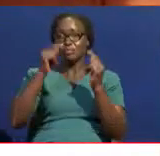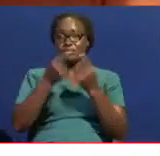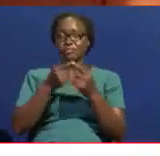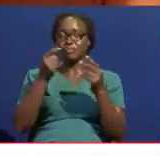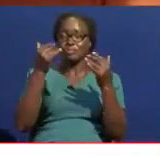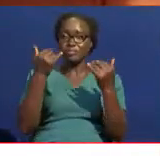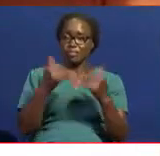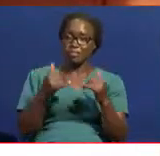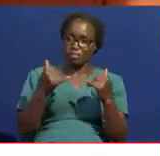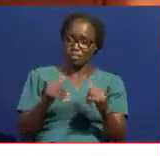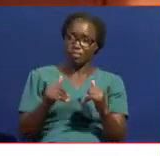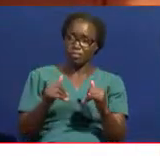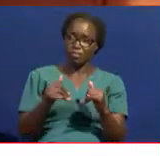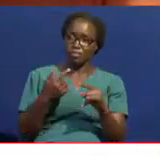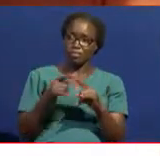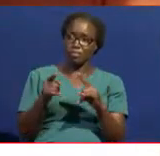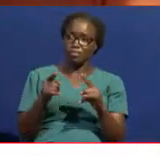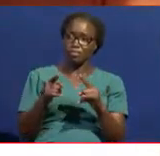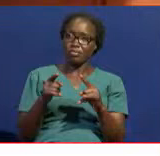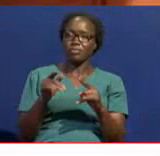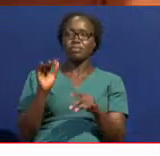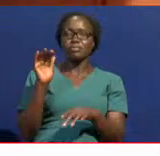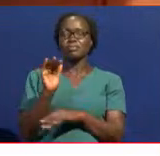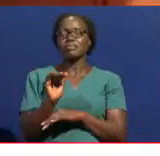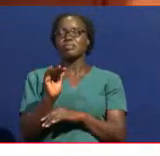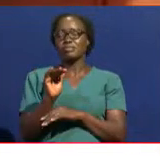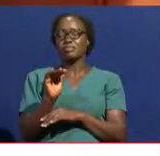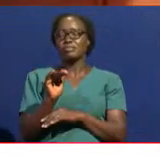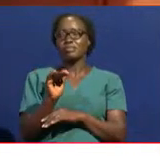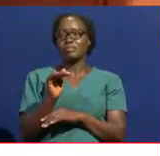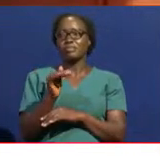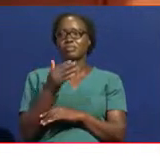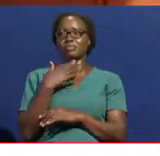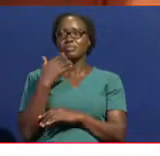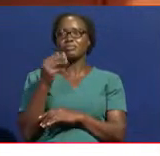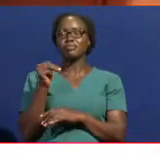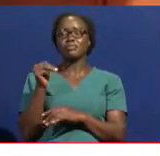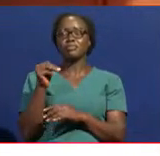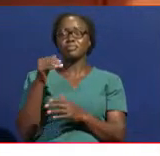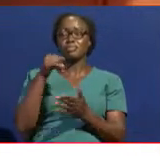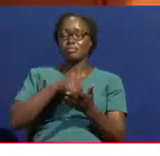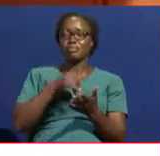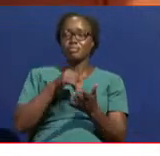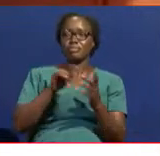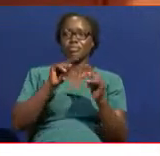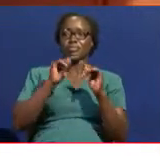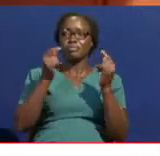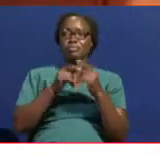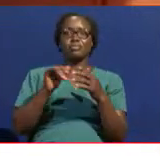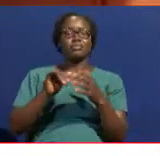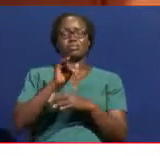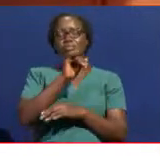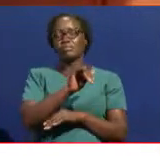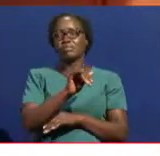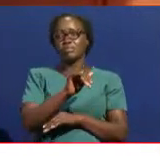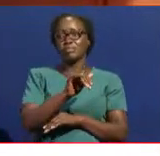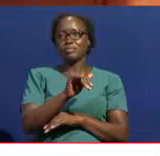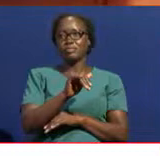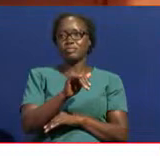play, but as has been asked, I want them to be in the team that will accompany